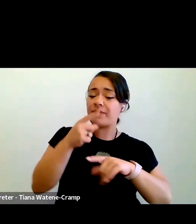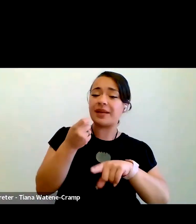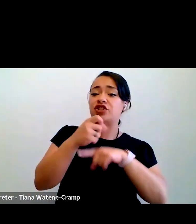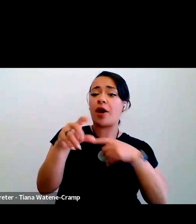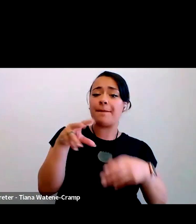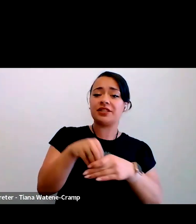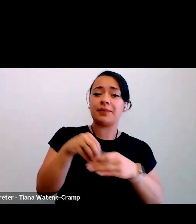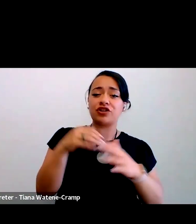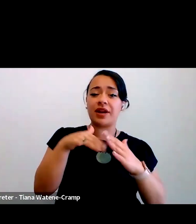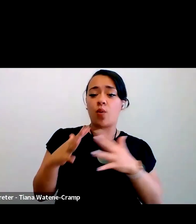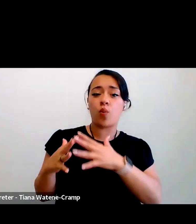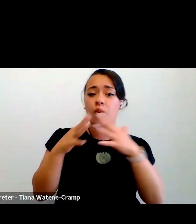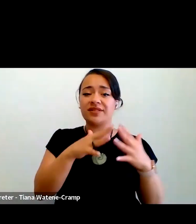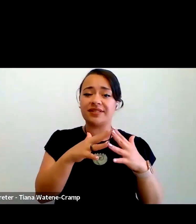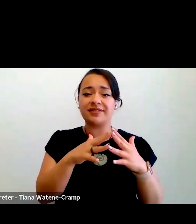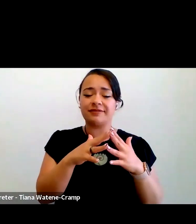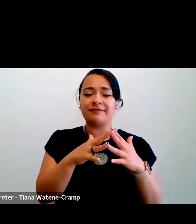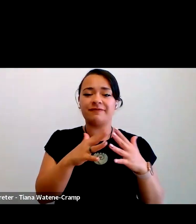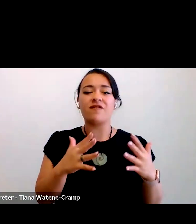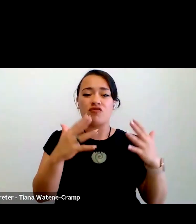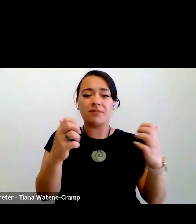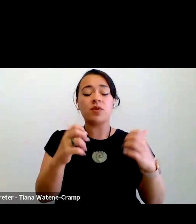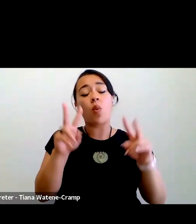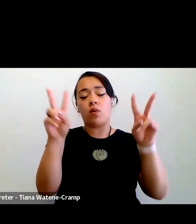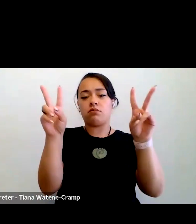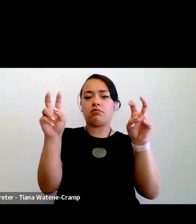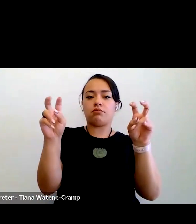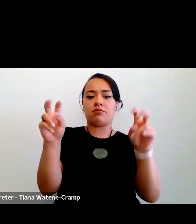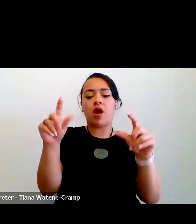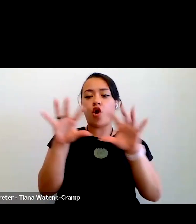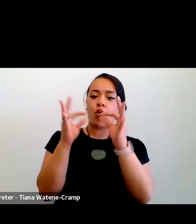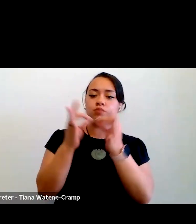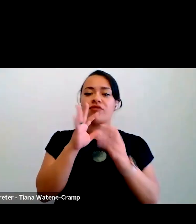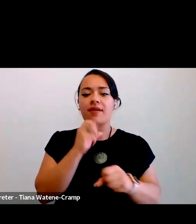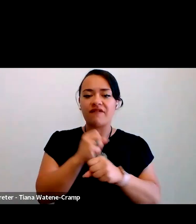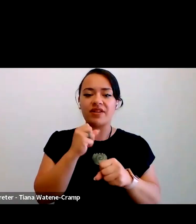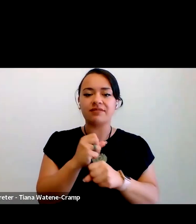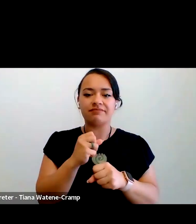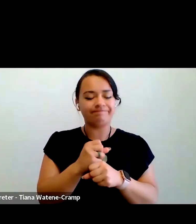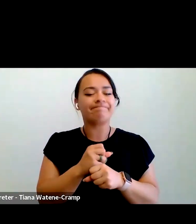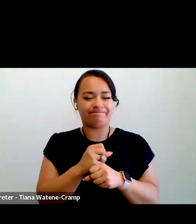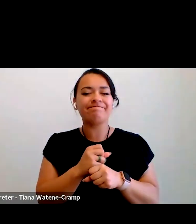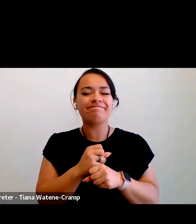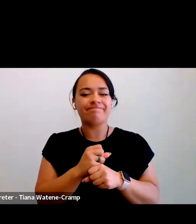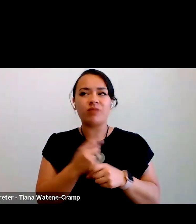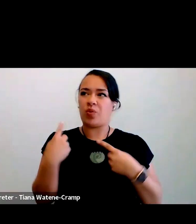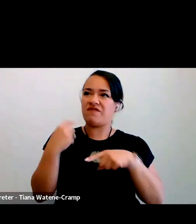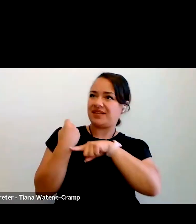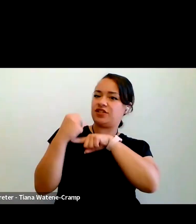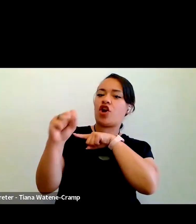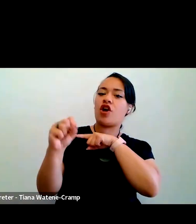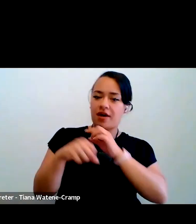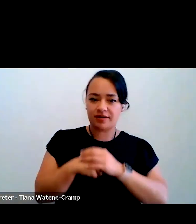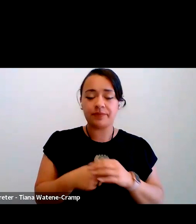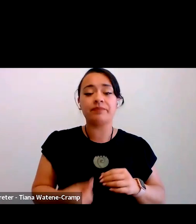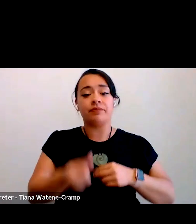or in this context, corporate governance for much longer than we have been considered integral to it. So there is that. And then the next question